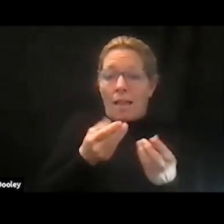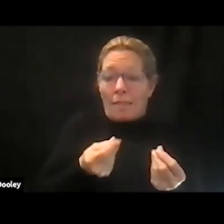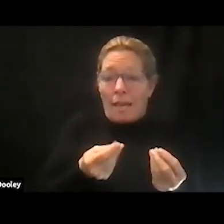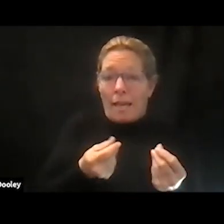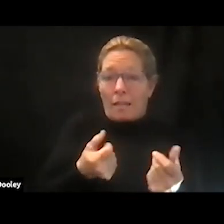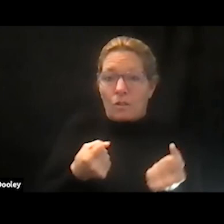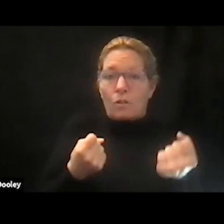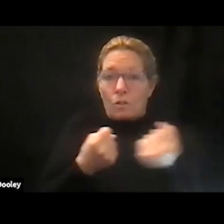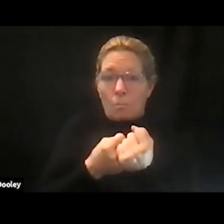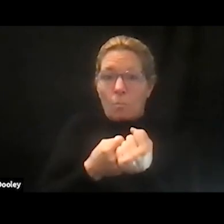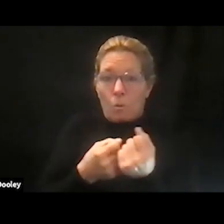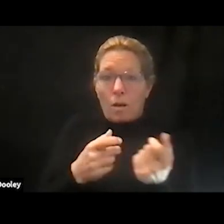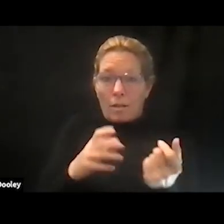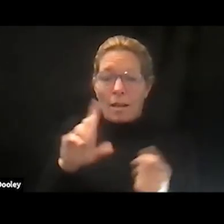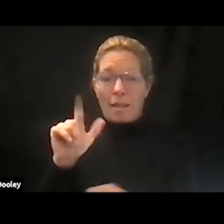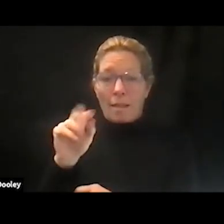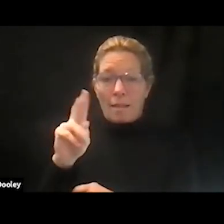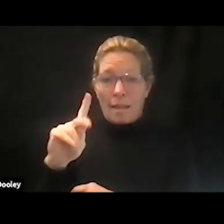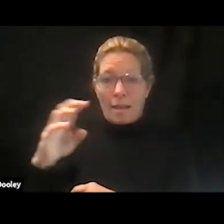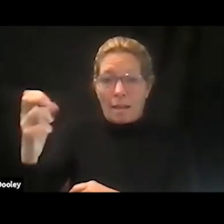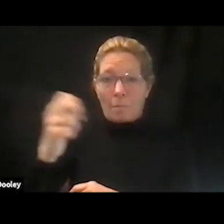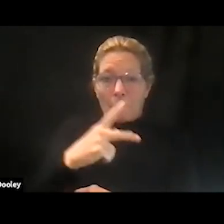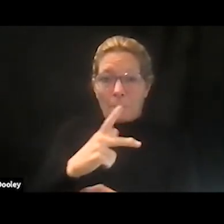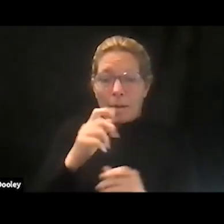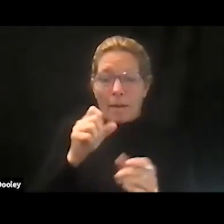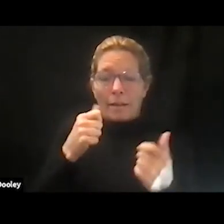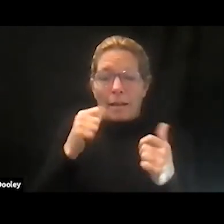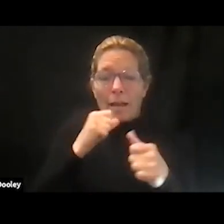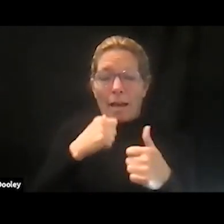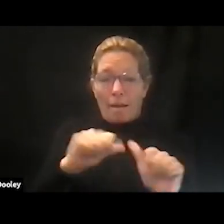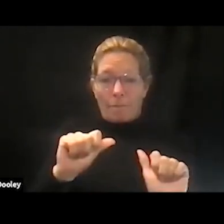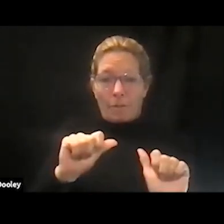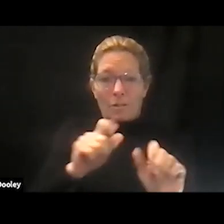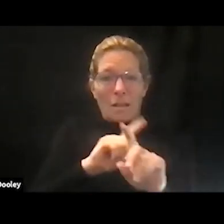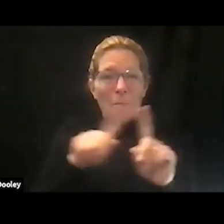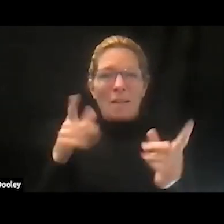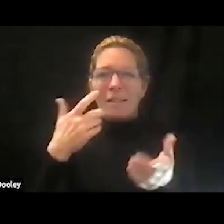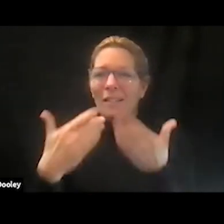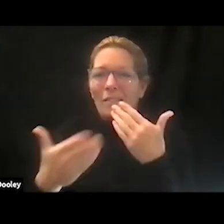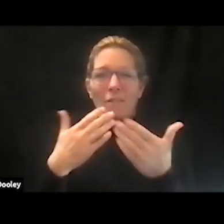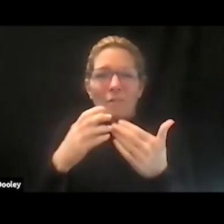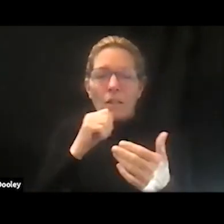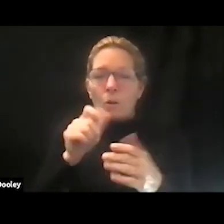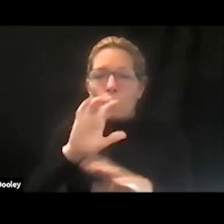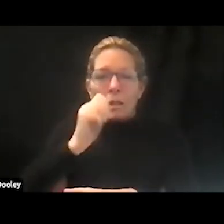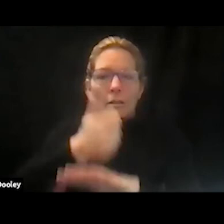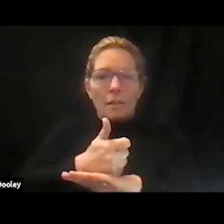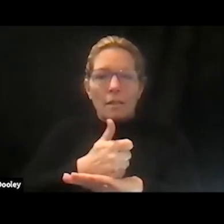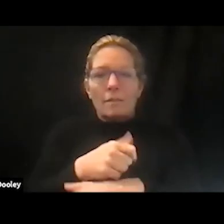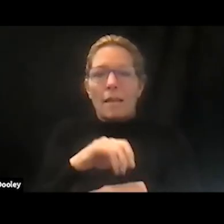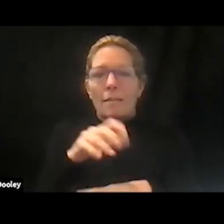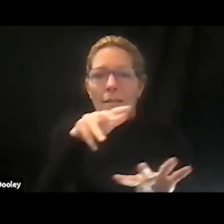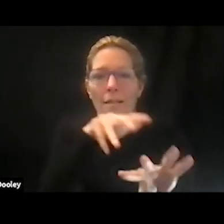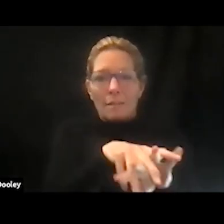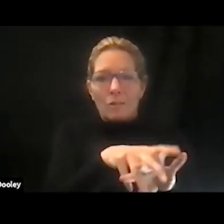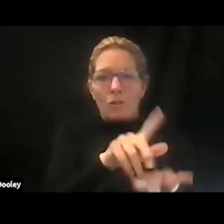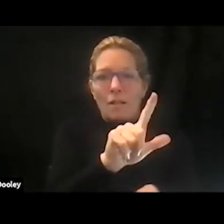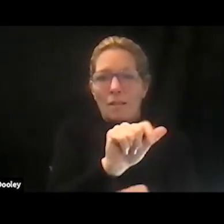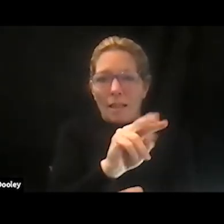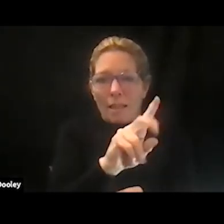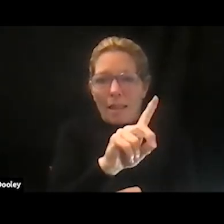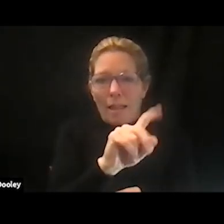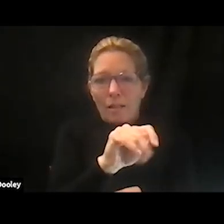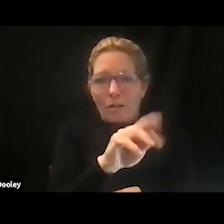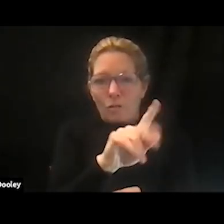one example. But even if those institutions don't exist, right, as an Indigenous land trust, you can still